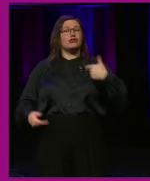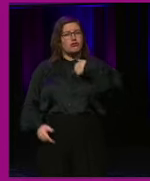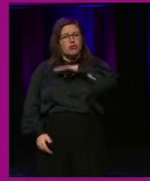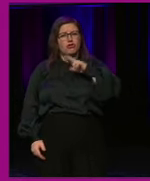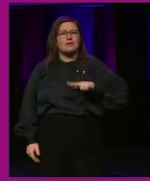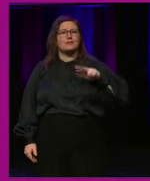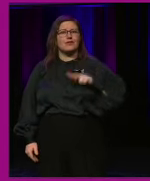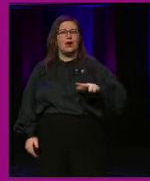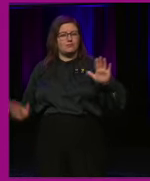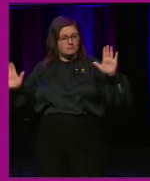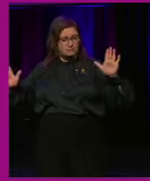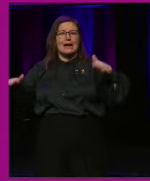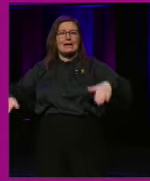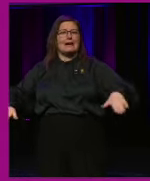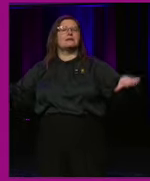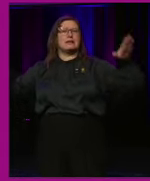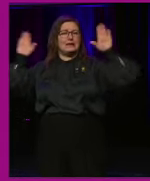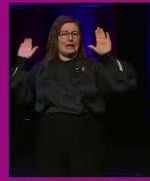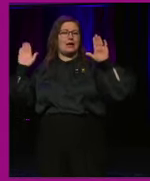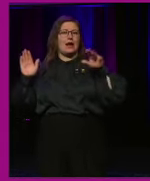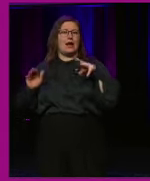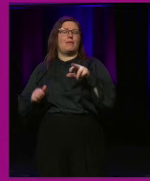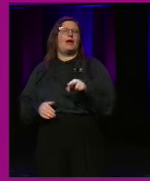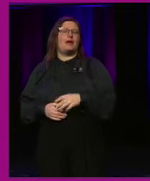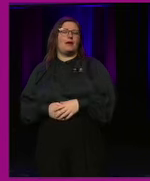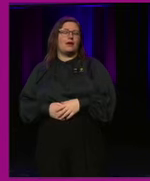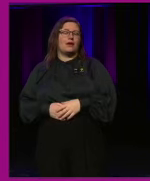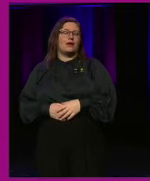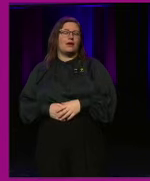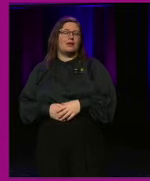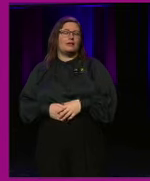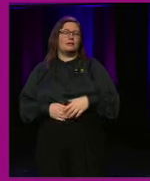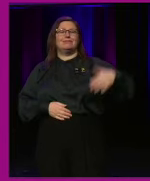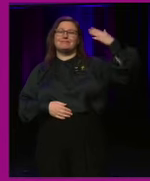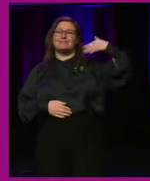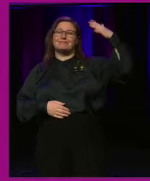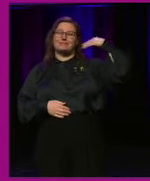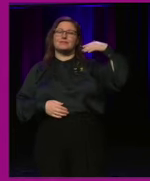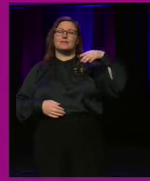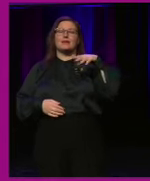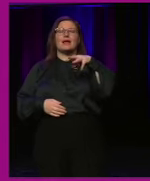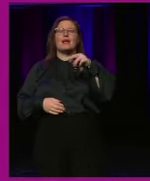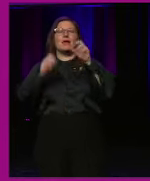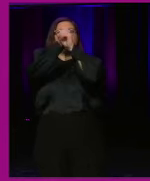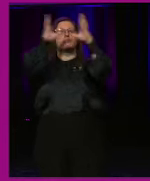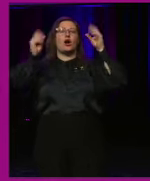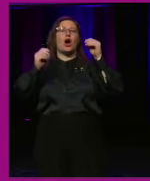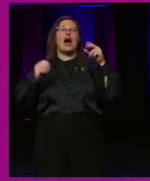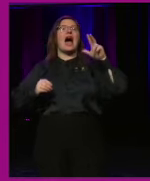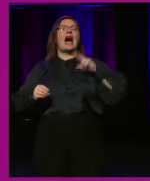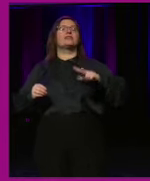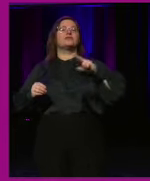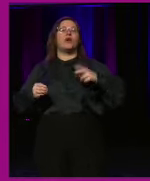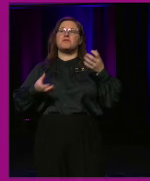to respect human rights. Now, classically, human rights are understood as placing responsibilities on